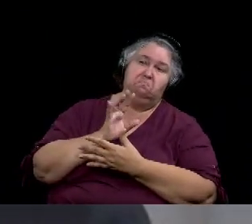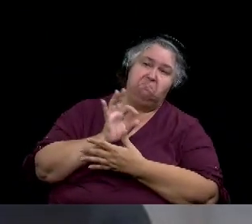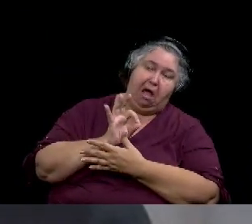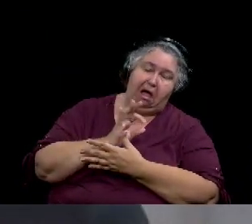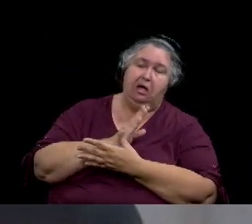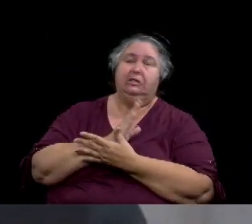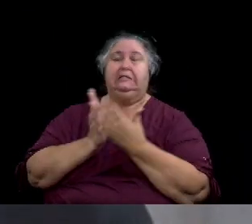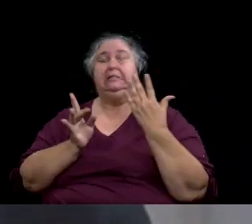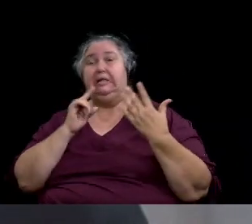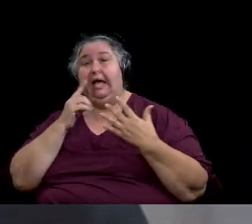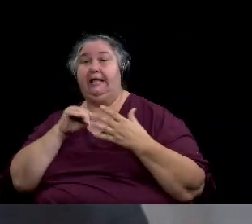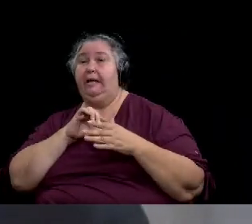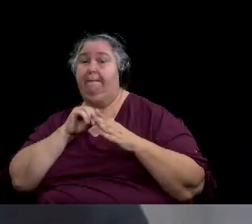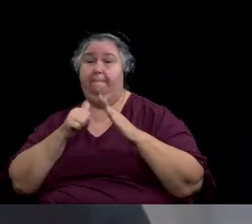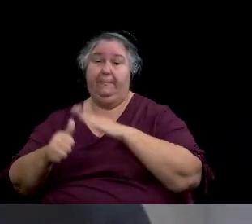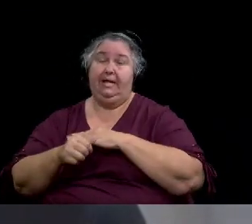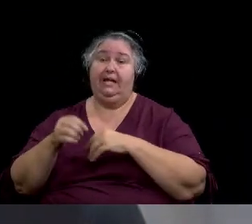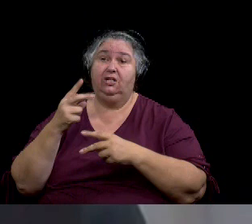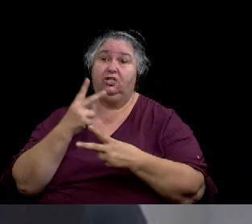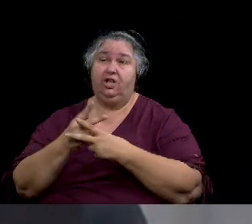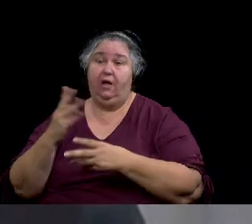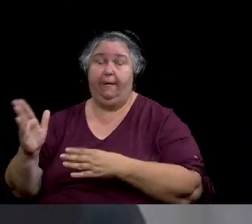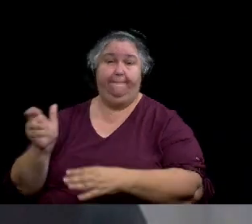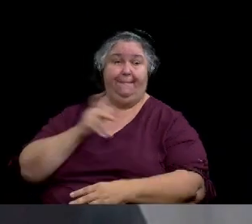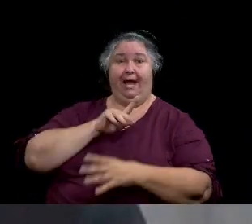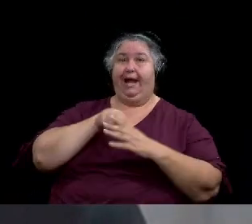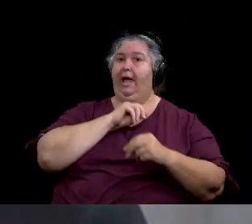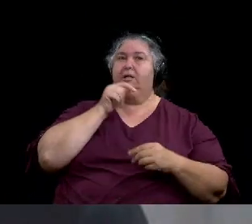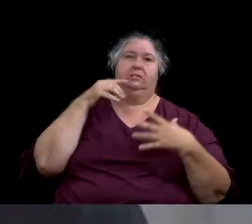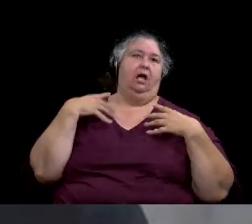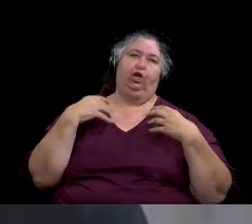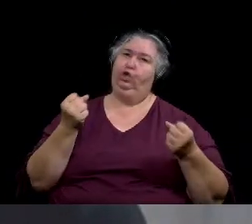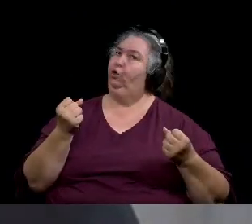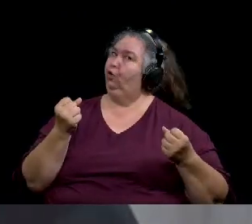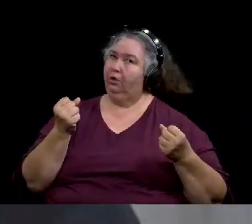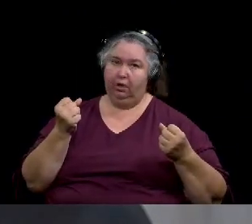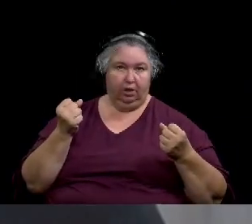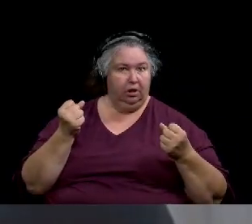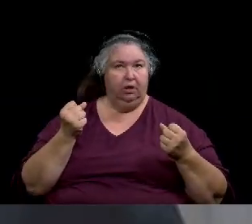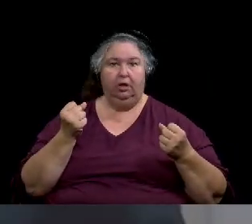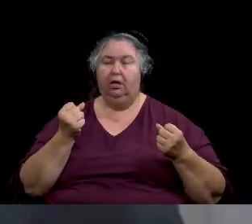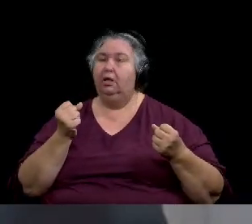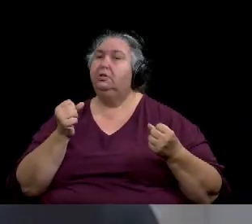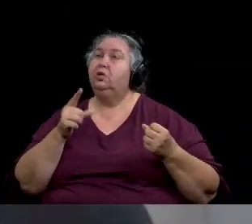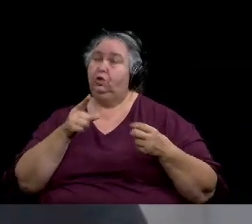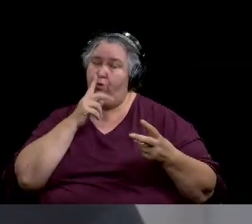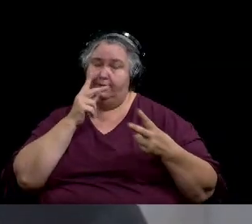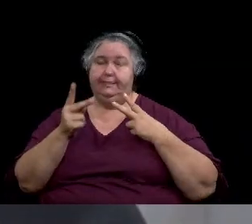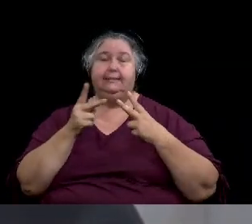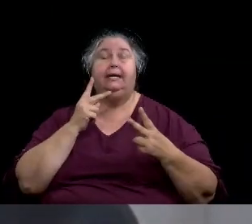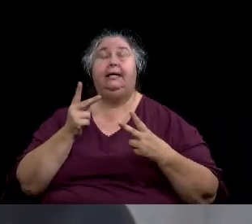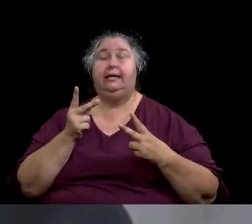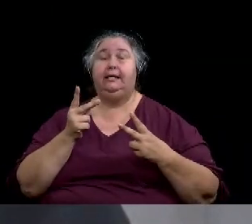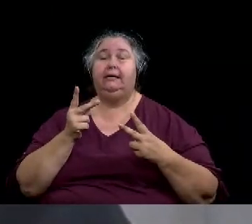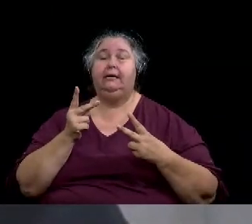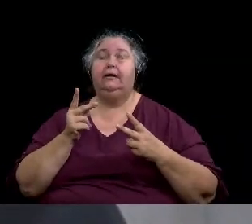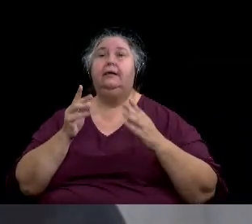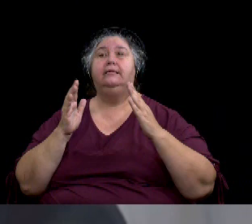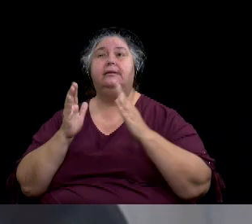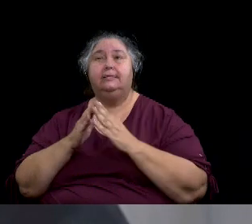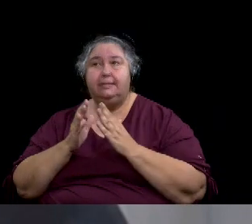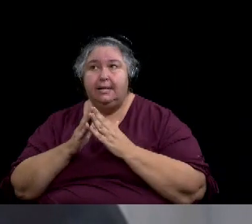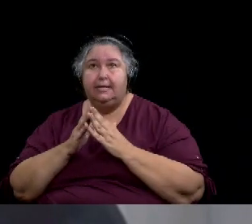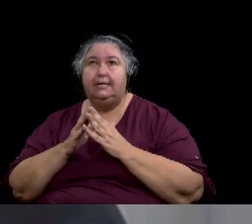in jail and letting them back out does not cure anything. And so you're going to see that the cities in